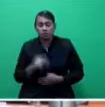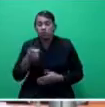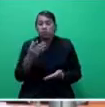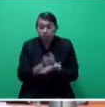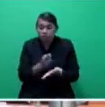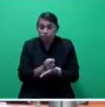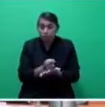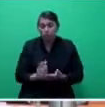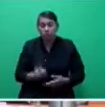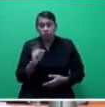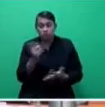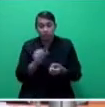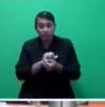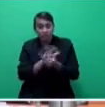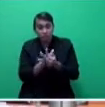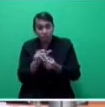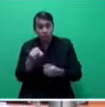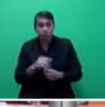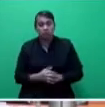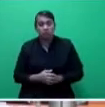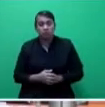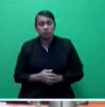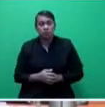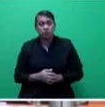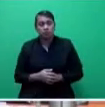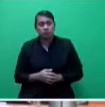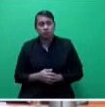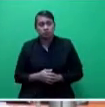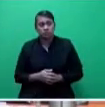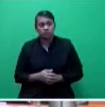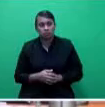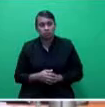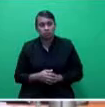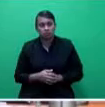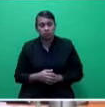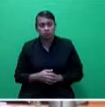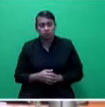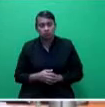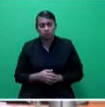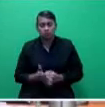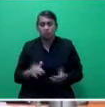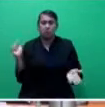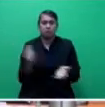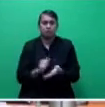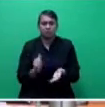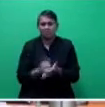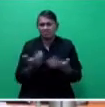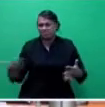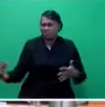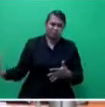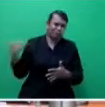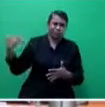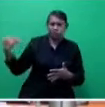the COVID-19 had such a dramatic and immediate impact on the global economy that